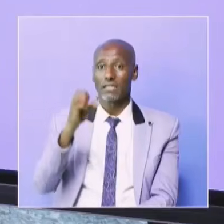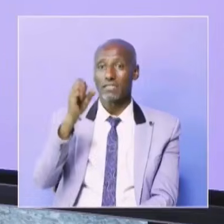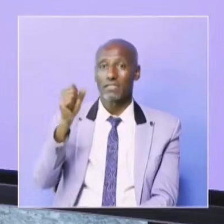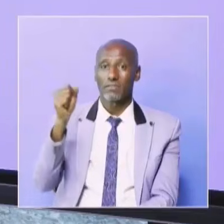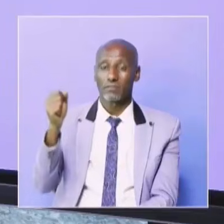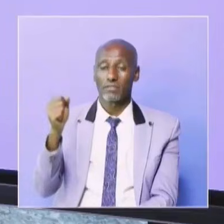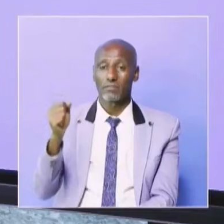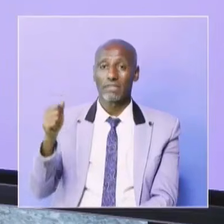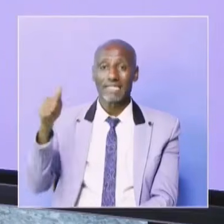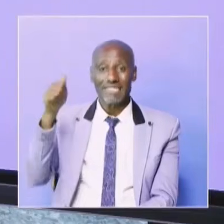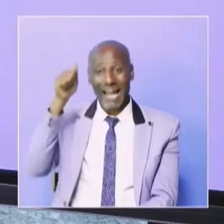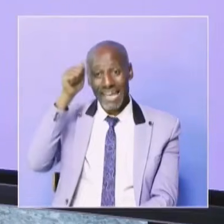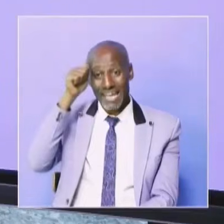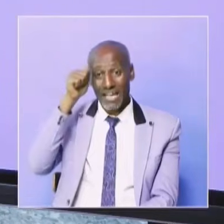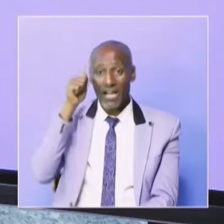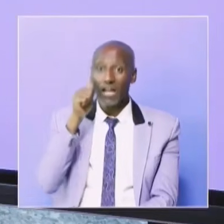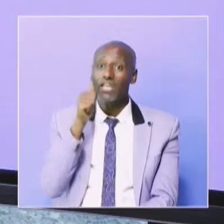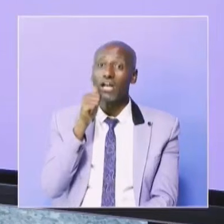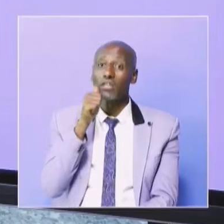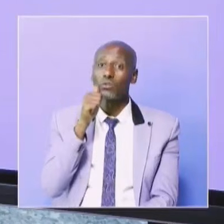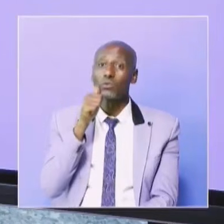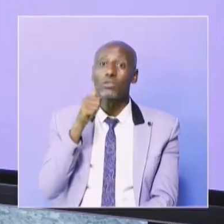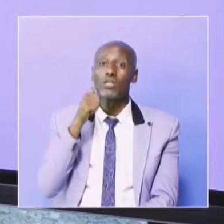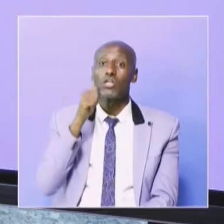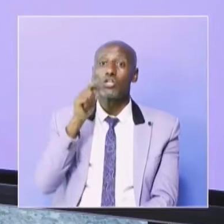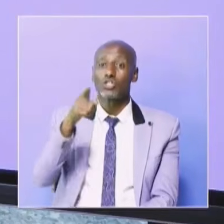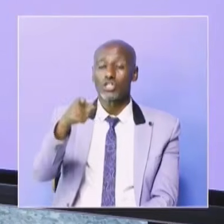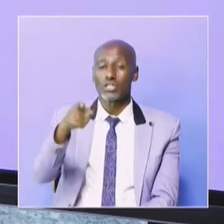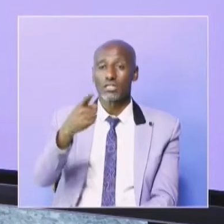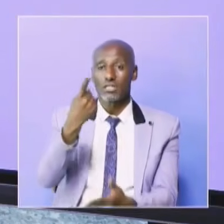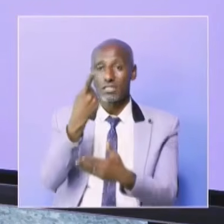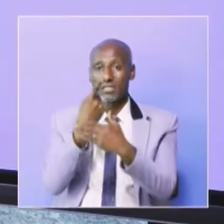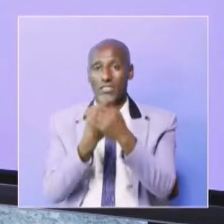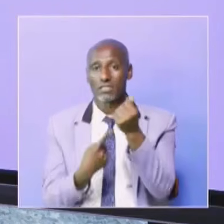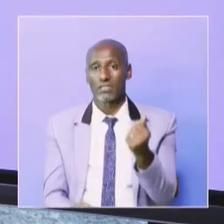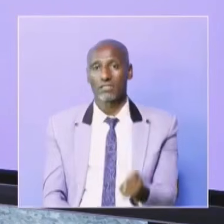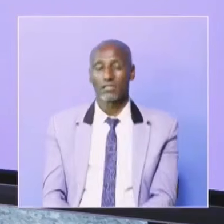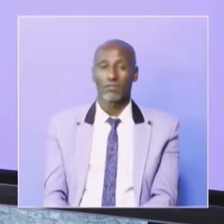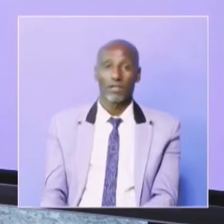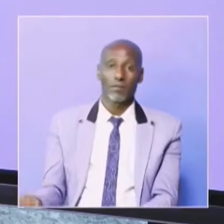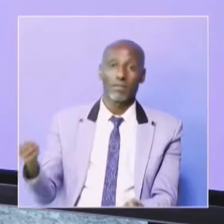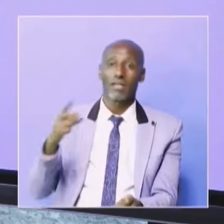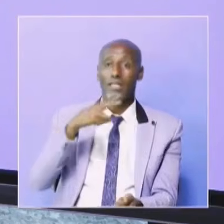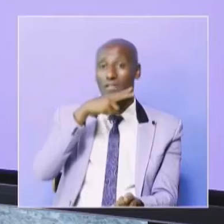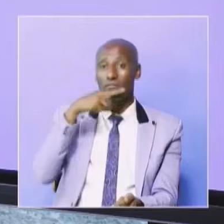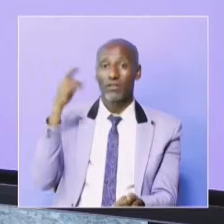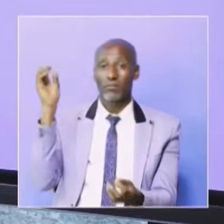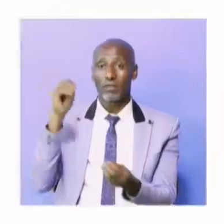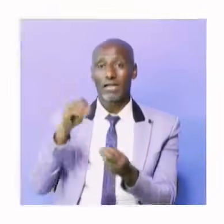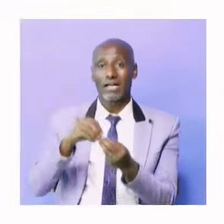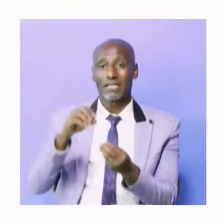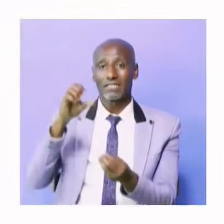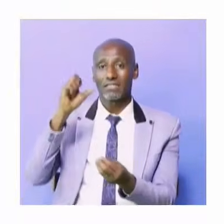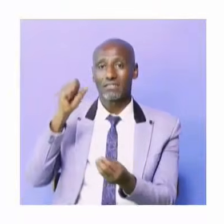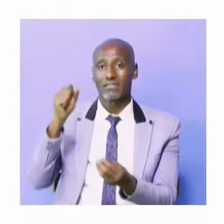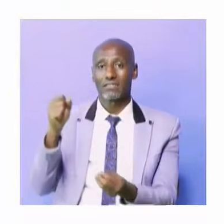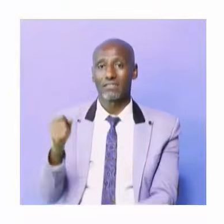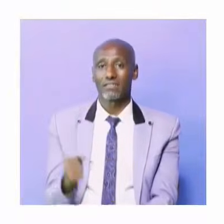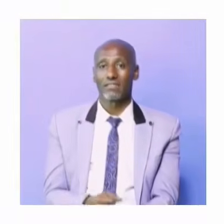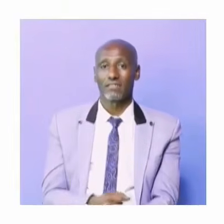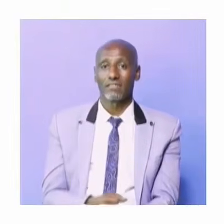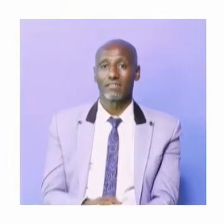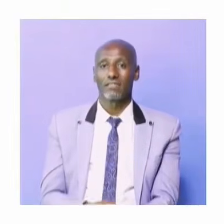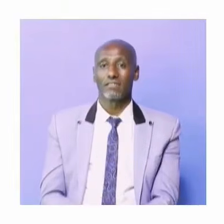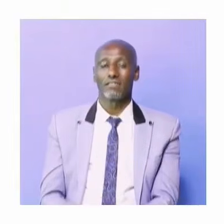is ayantu, which means she, singular. So the verb adds what? S. Ayantu